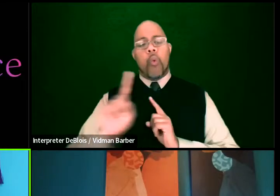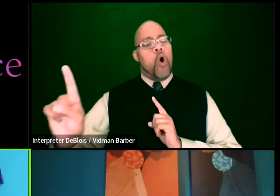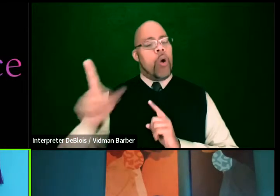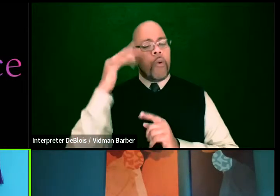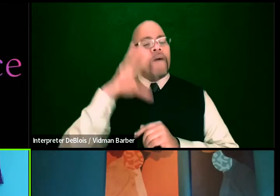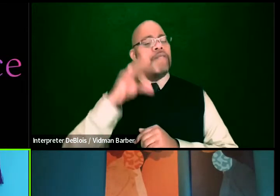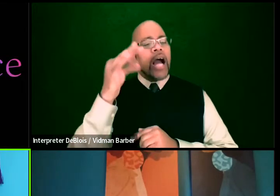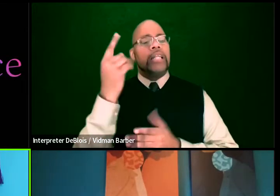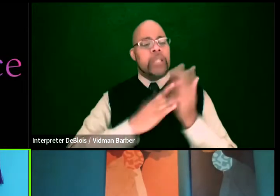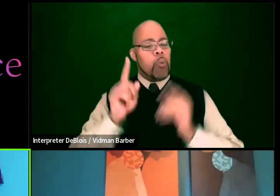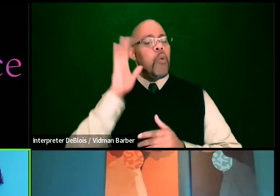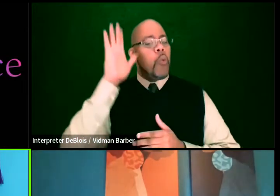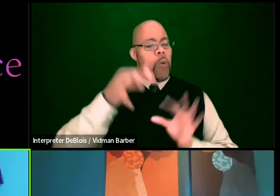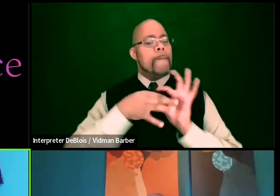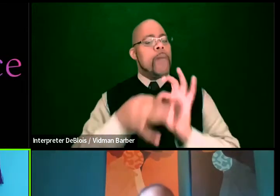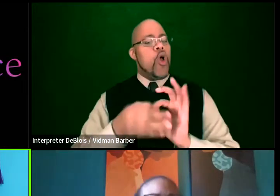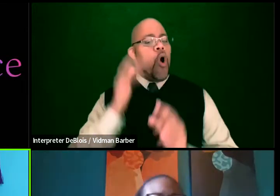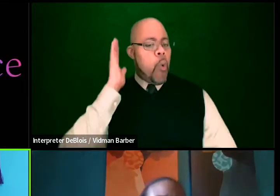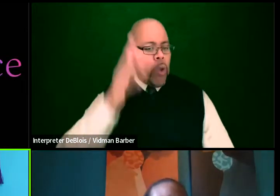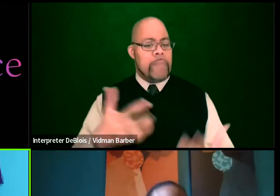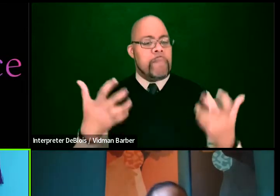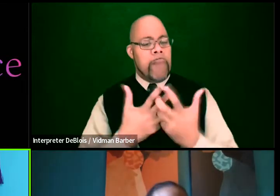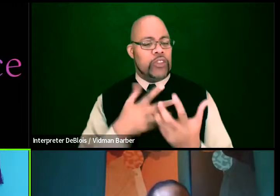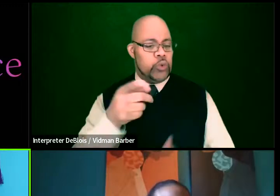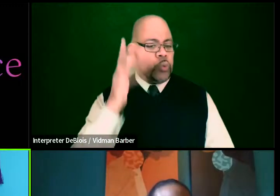find somewhere where you belong.